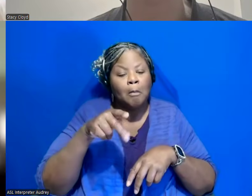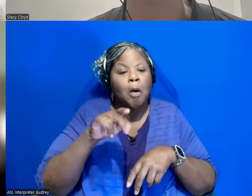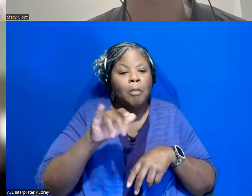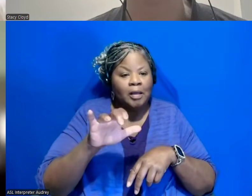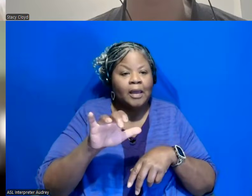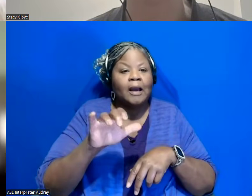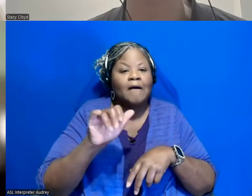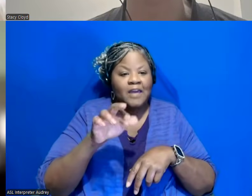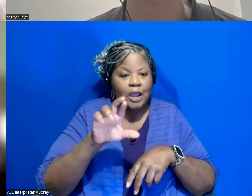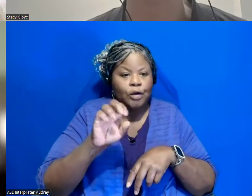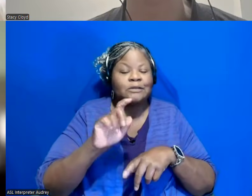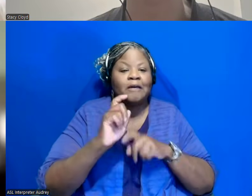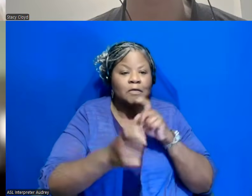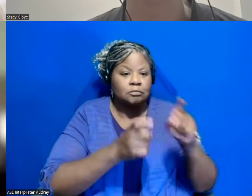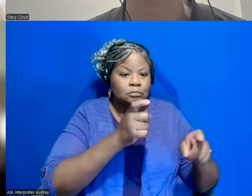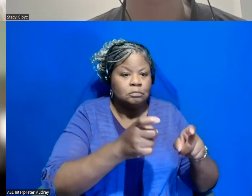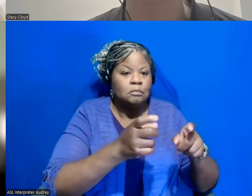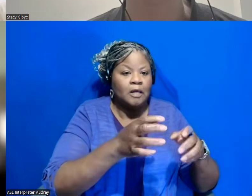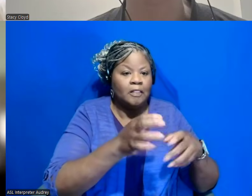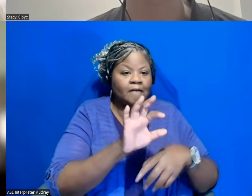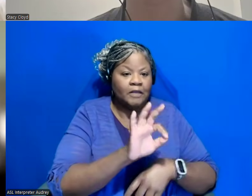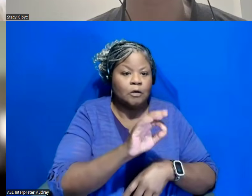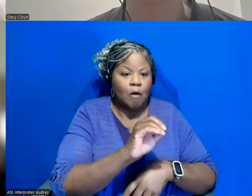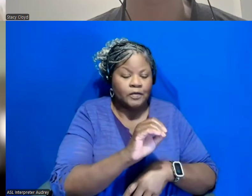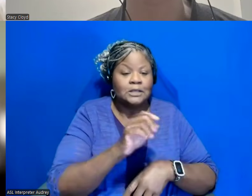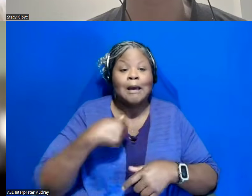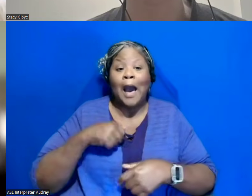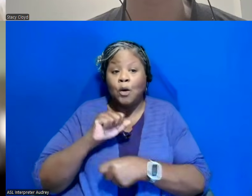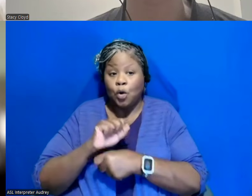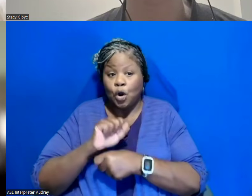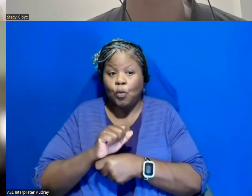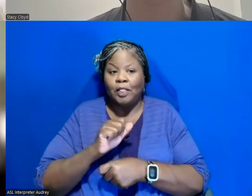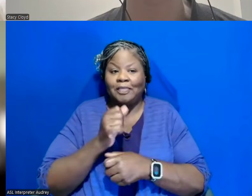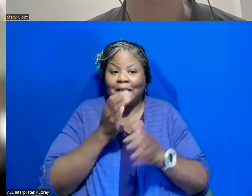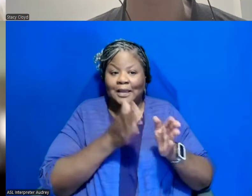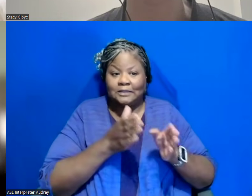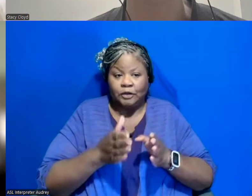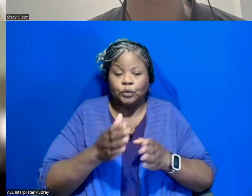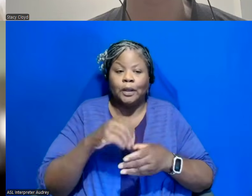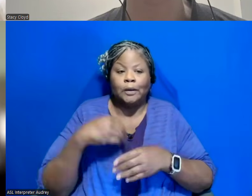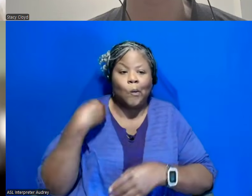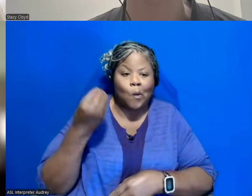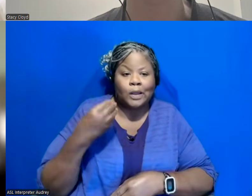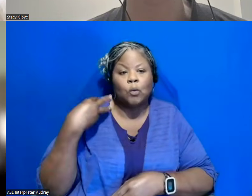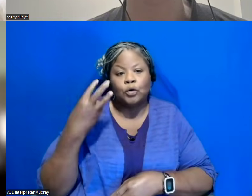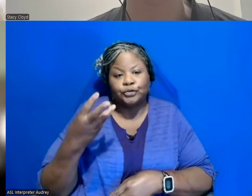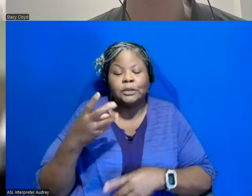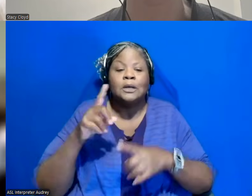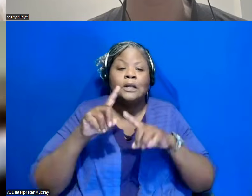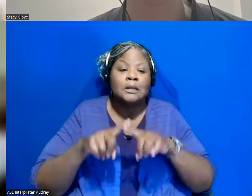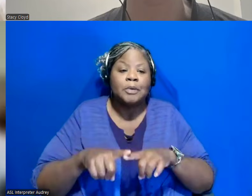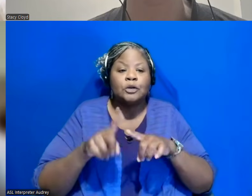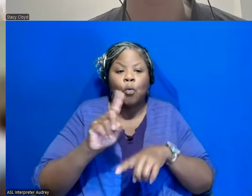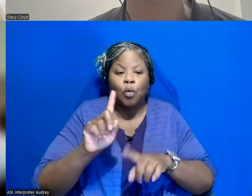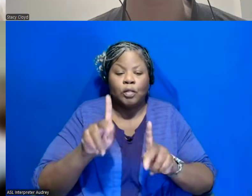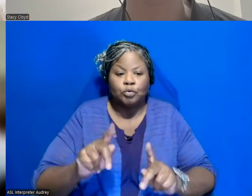to the field offices. I work with the individual field offices in Oregon or sometimes Washington, depending on where our constituent is